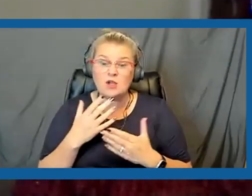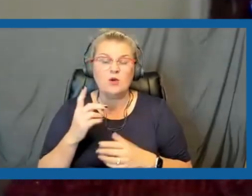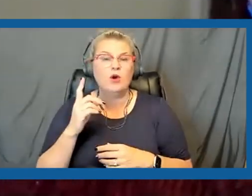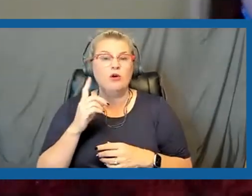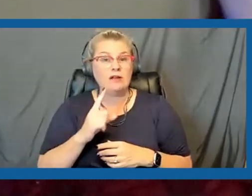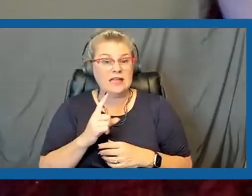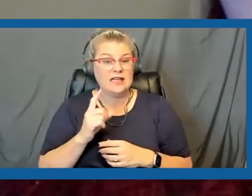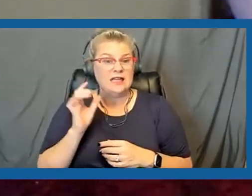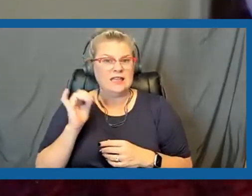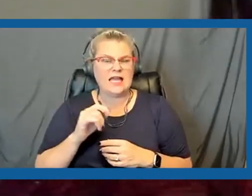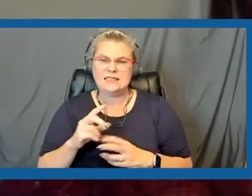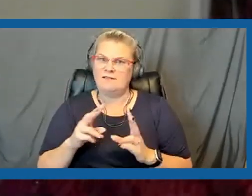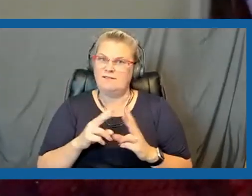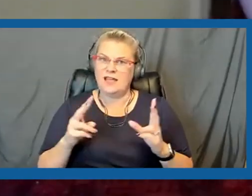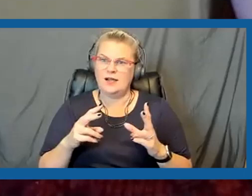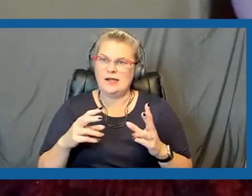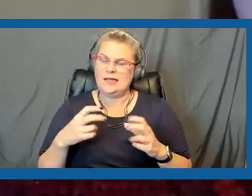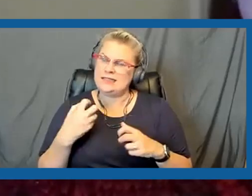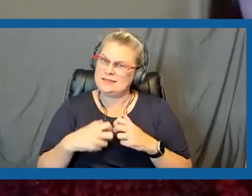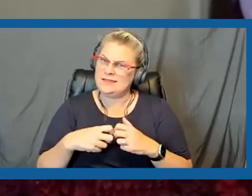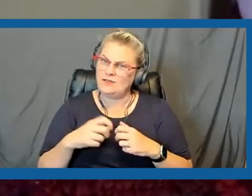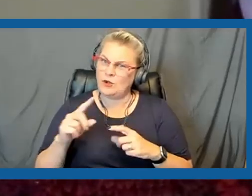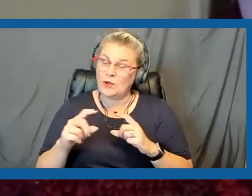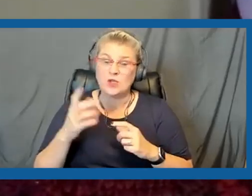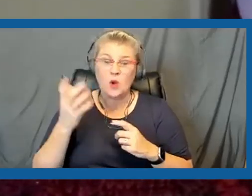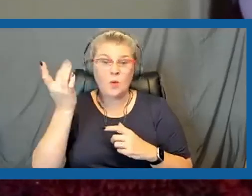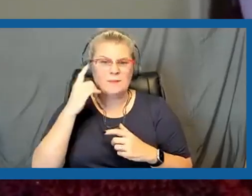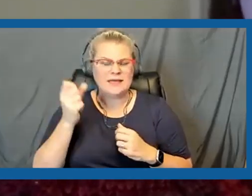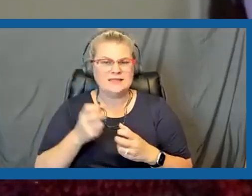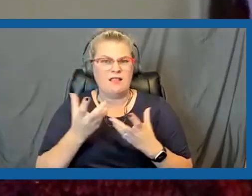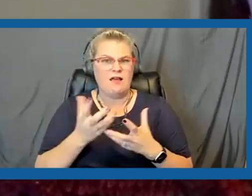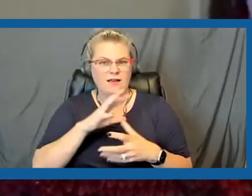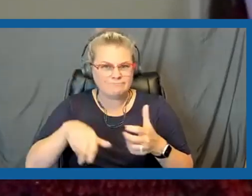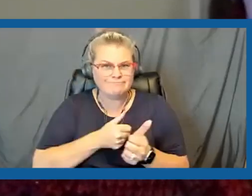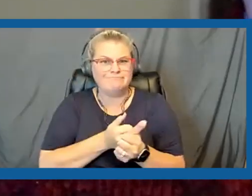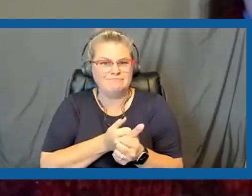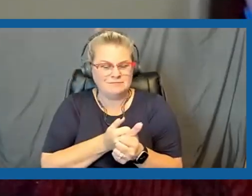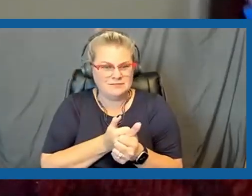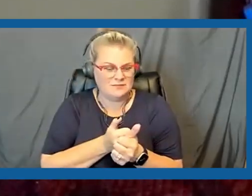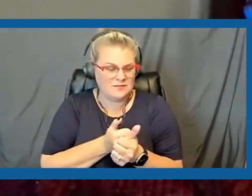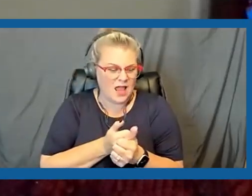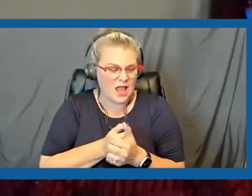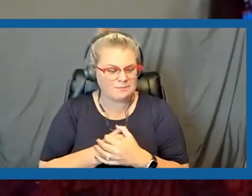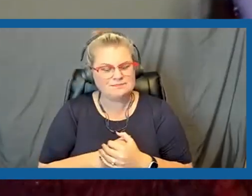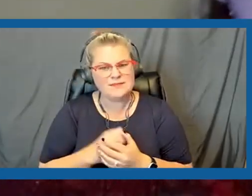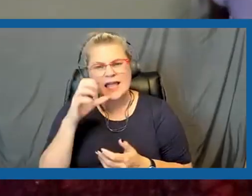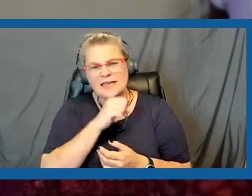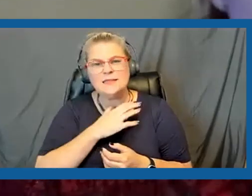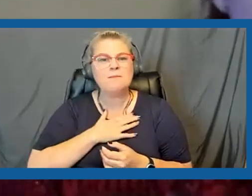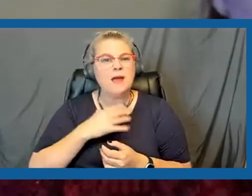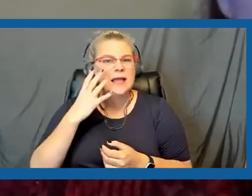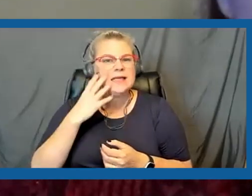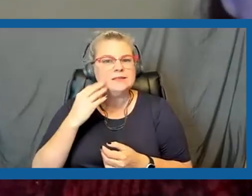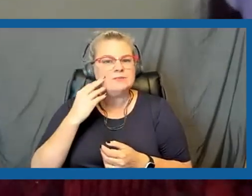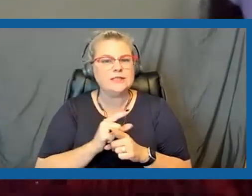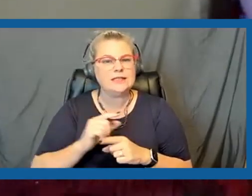really loaded question, only because it has a lot to do with I guess my experience as a